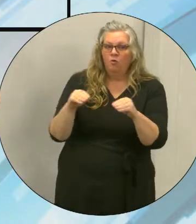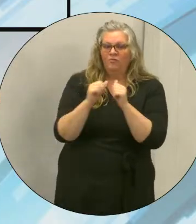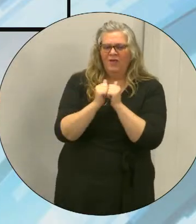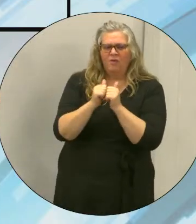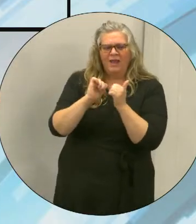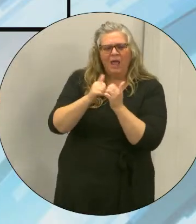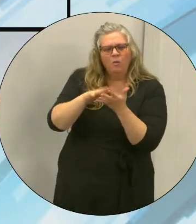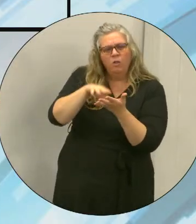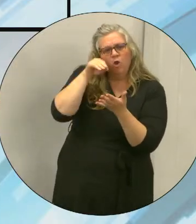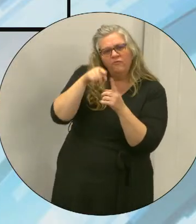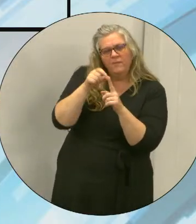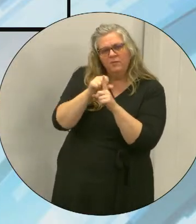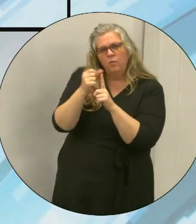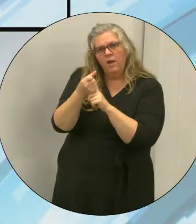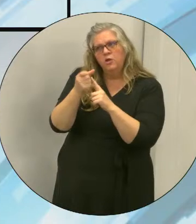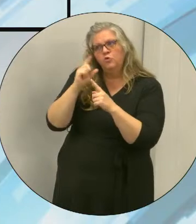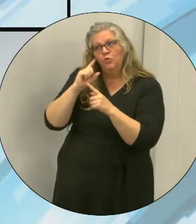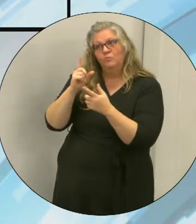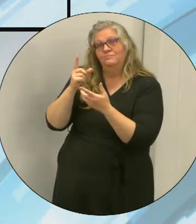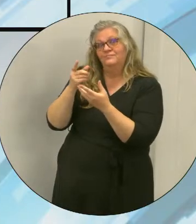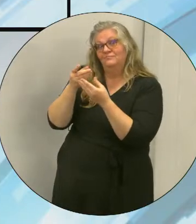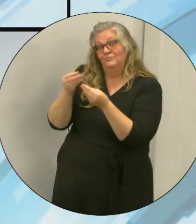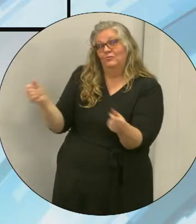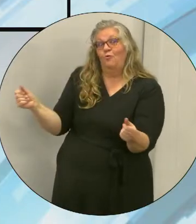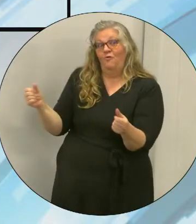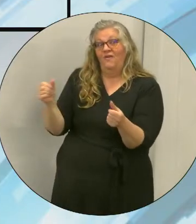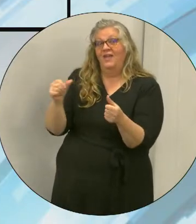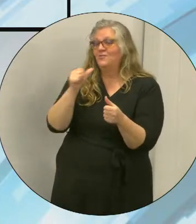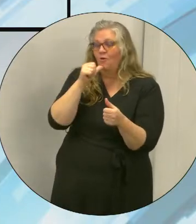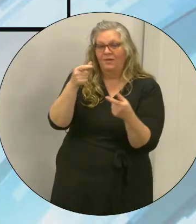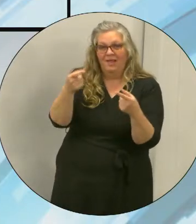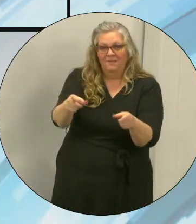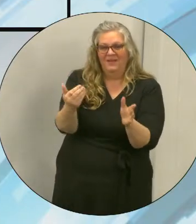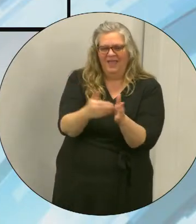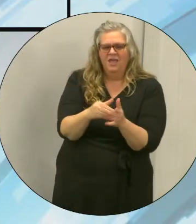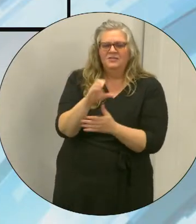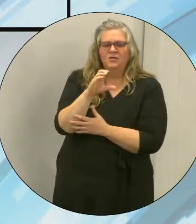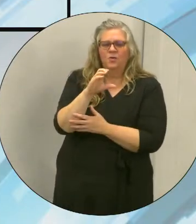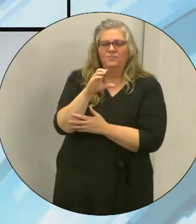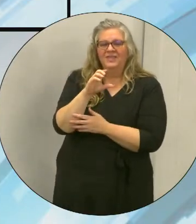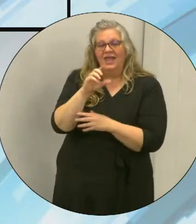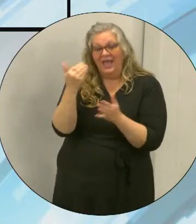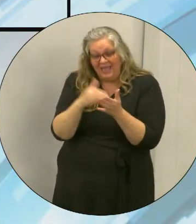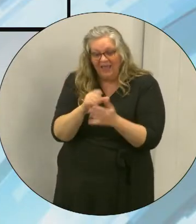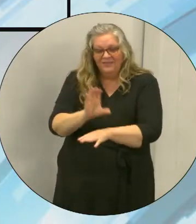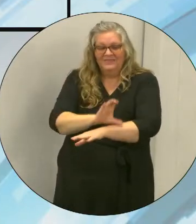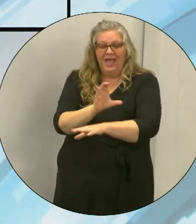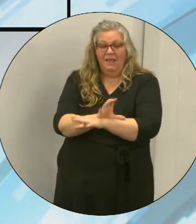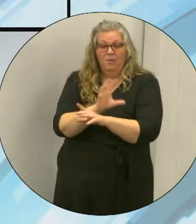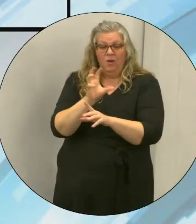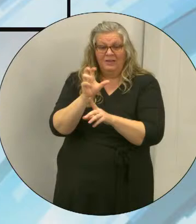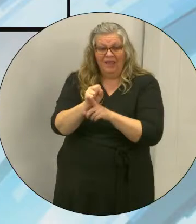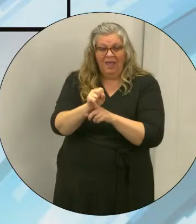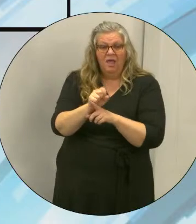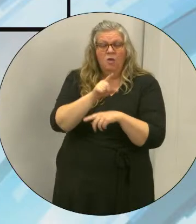that situation to prevent it from happening again. So her example about a cyber attack is really poignant in that it highlighted how she